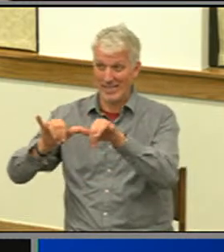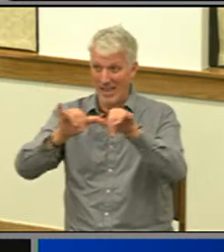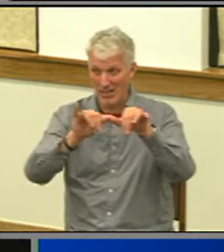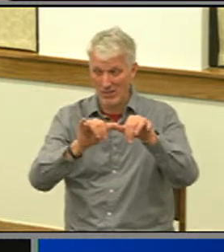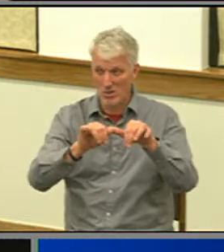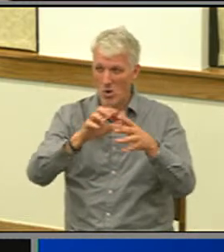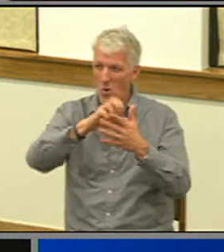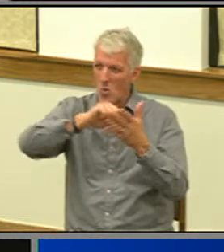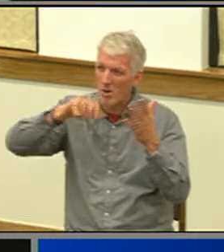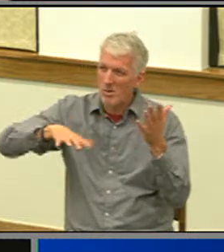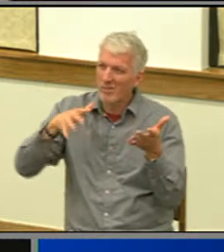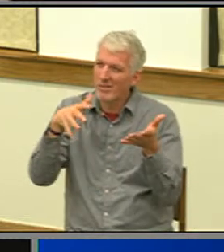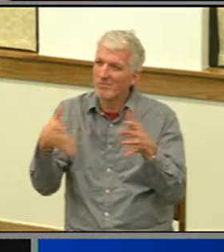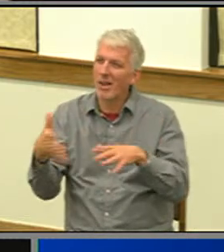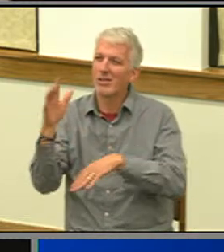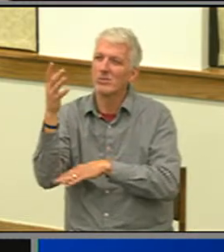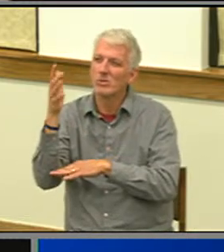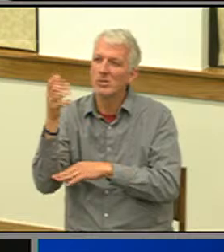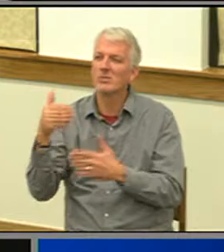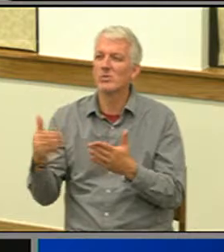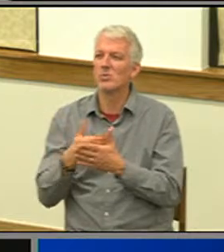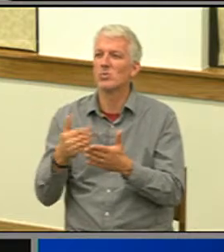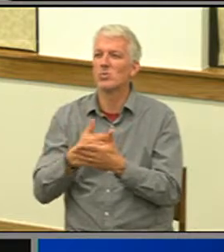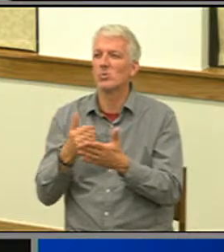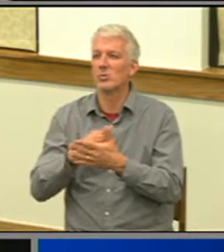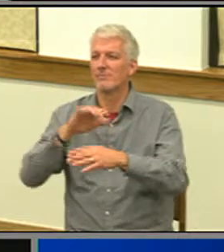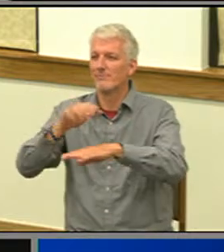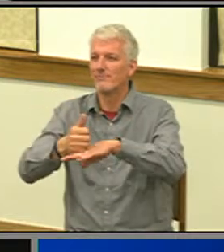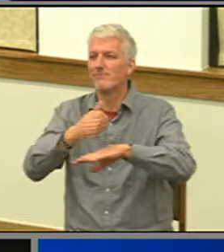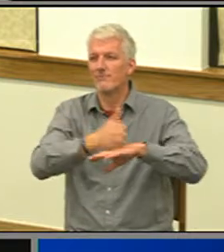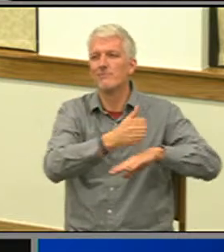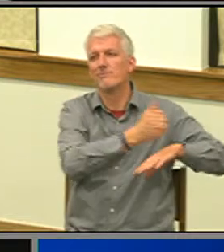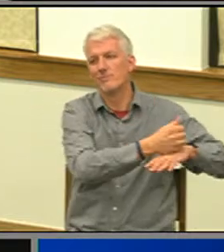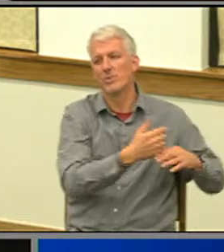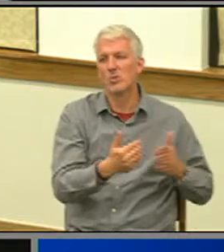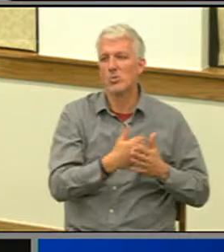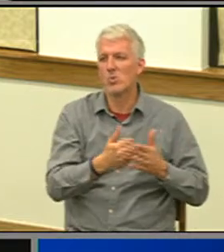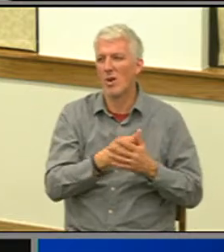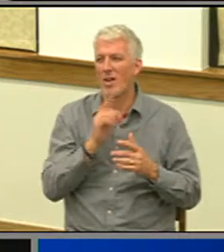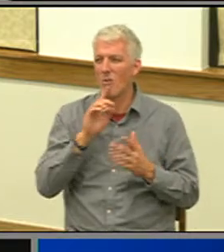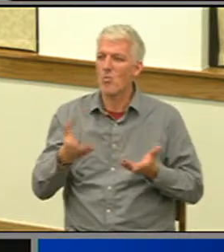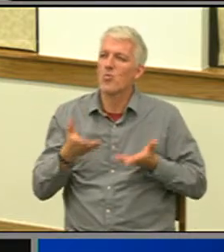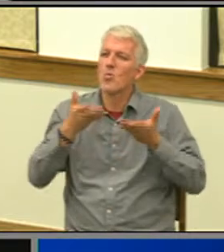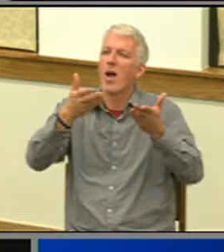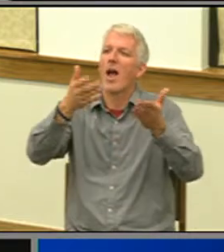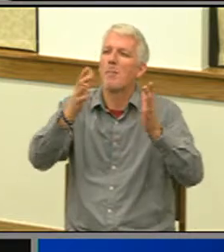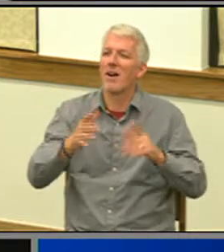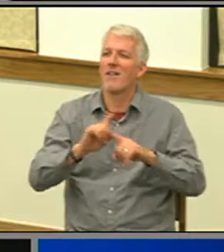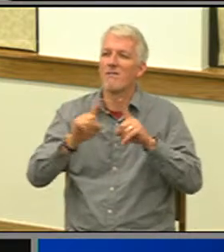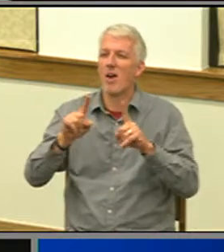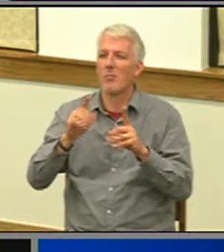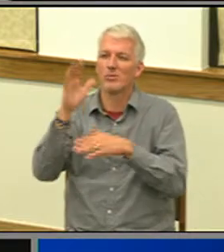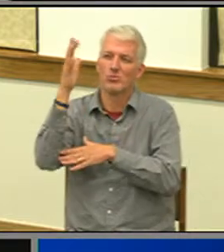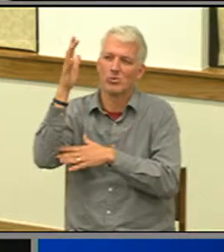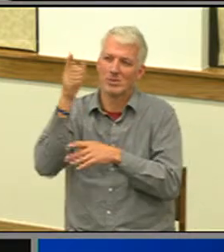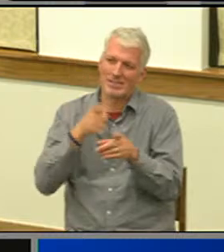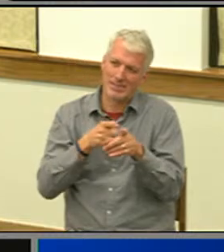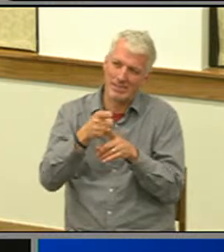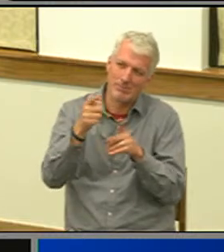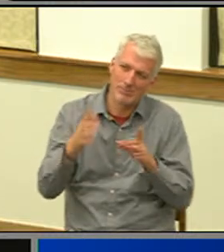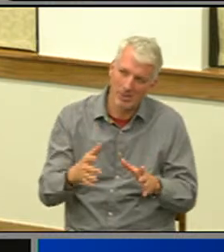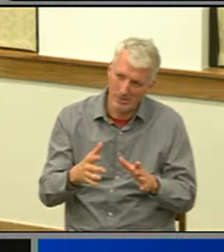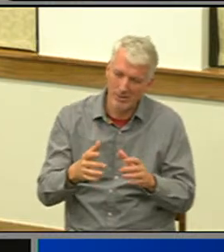and pruning of tree roots per professional arborist recommendations, adjustment of existing manholes, water meters, and